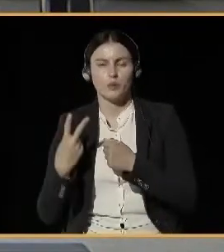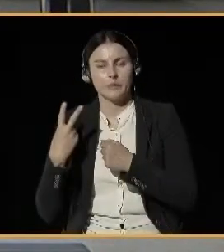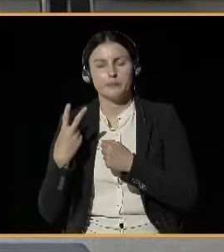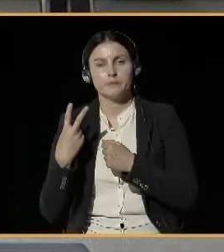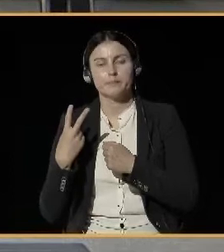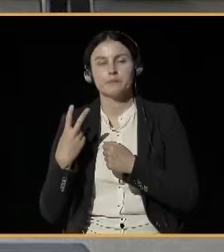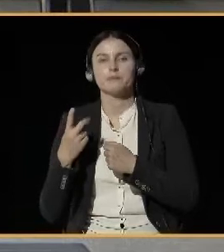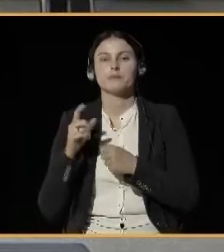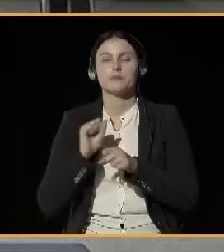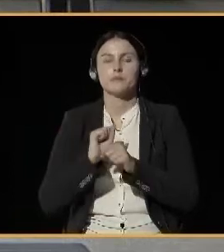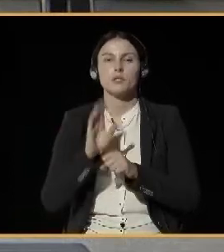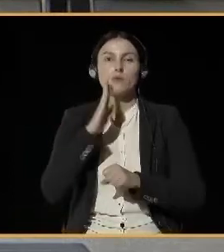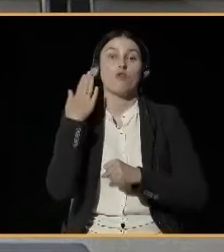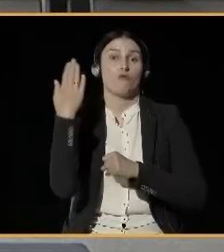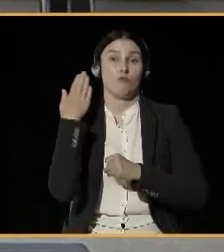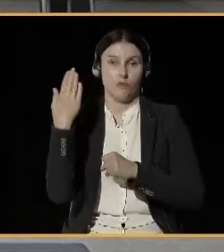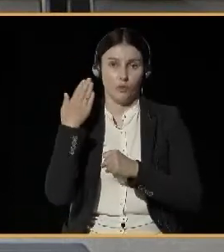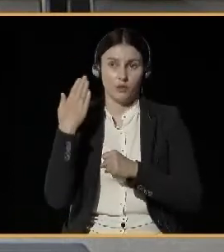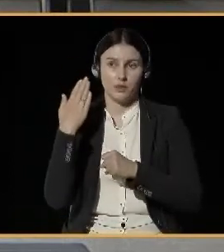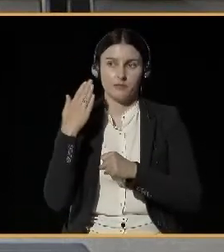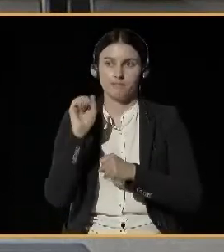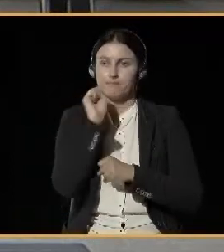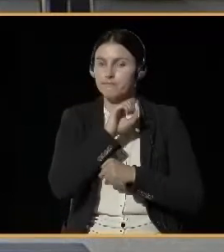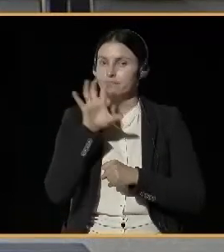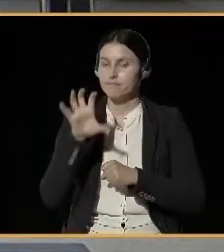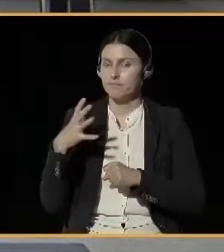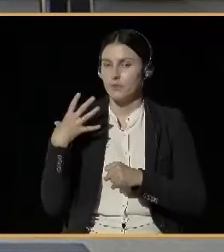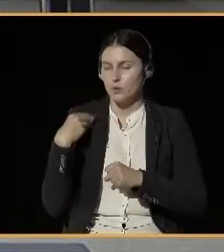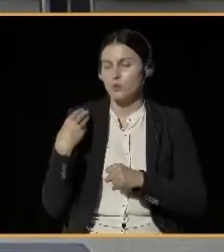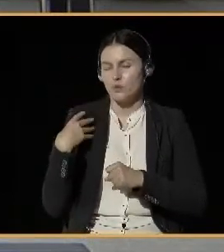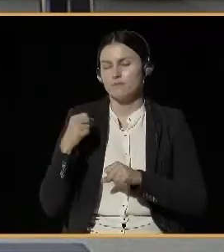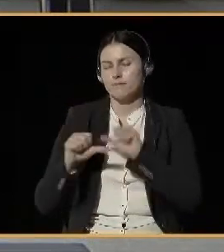a form of activity. Mrs. Agnieszka Cieśla.